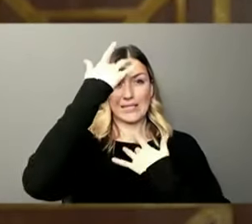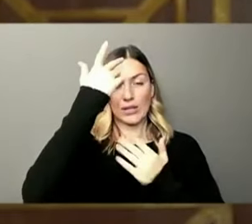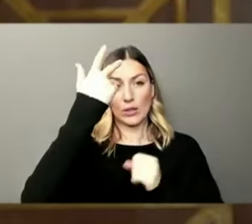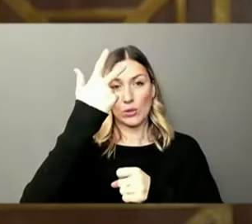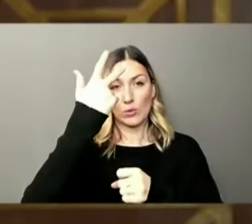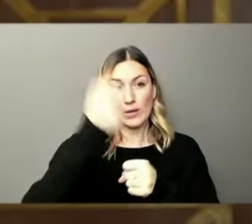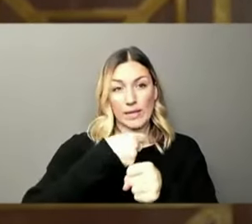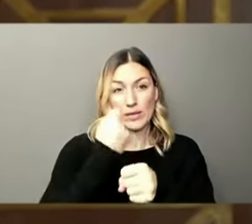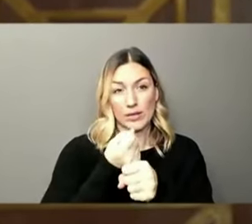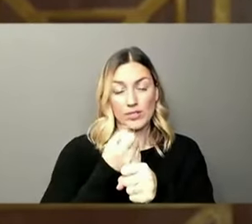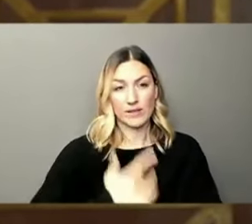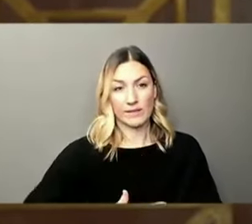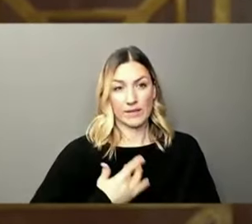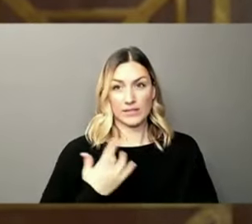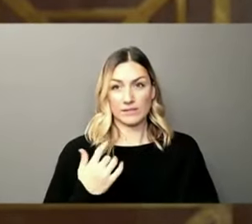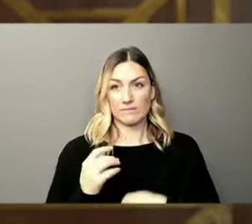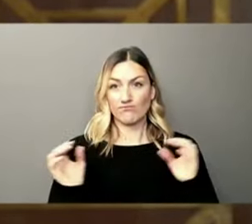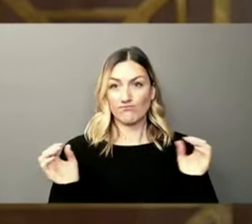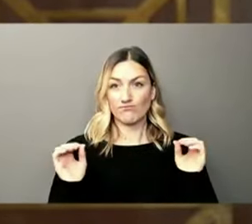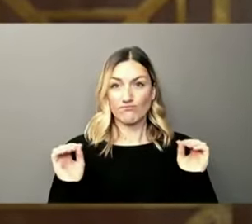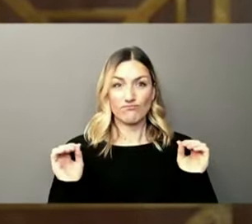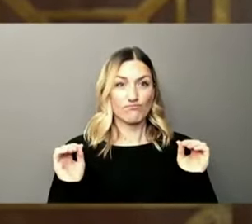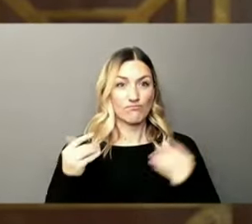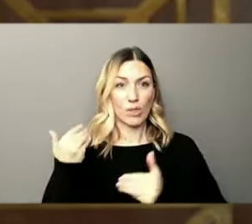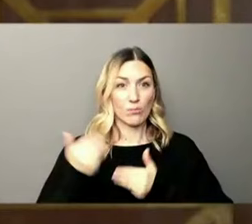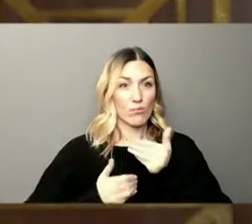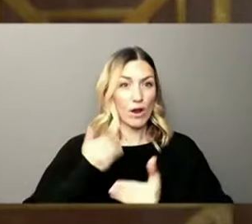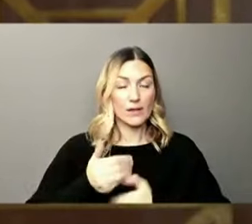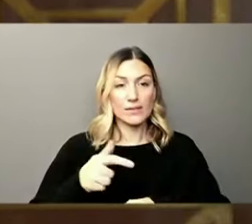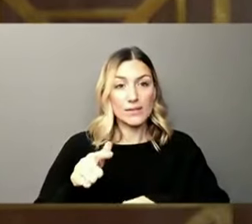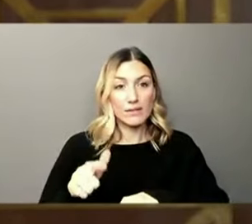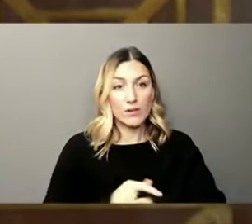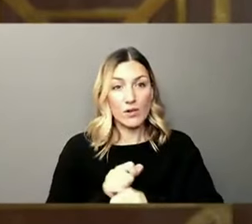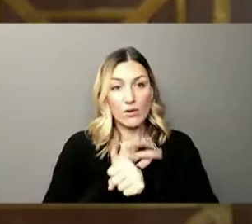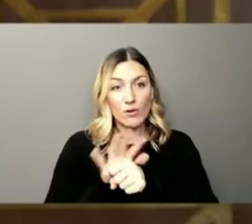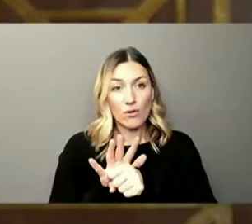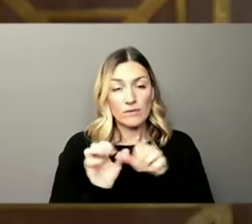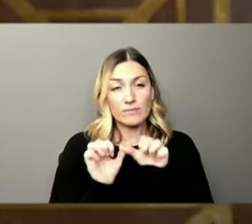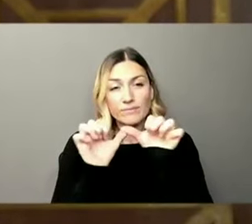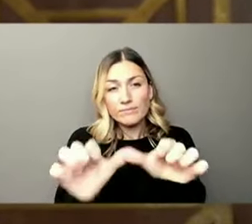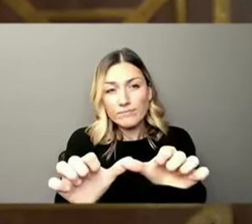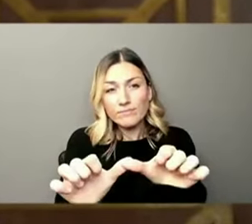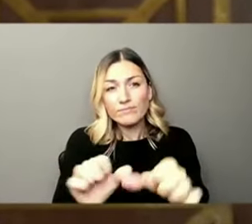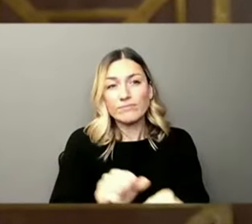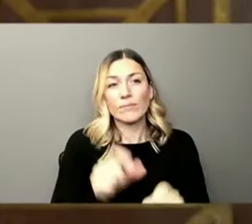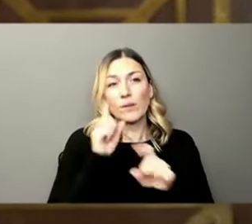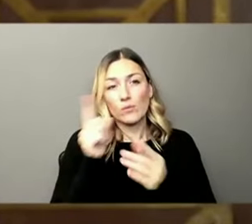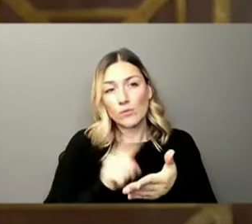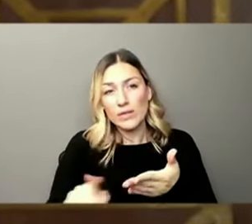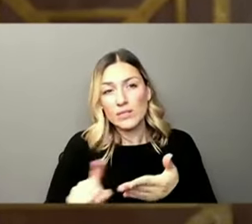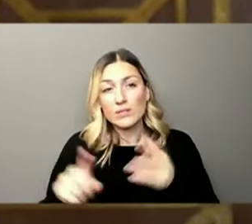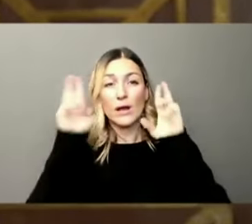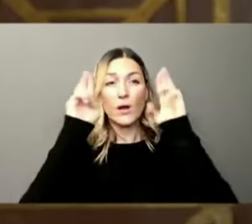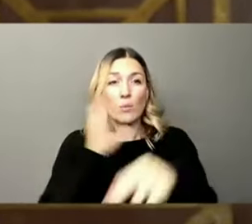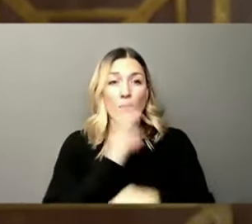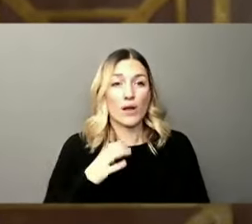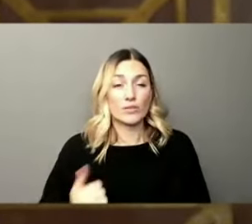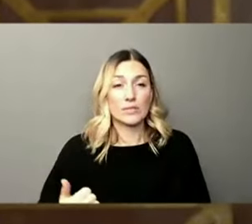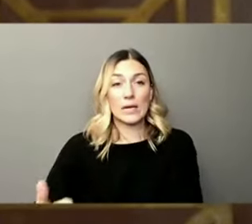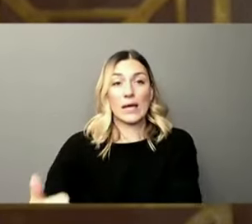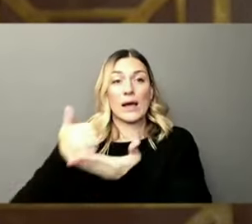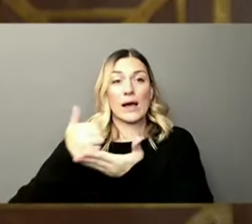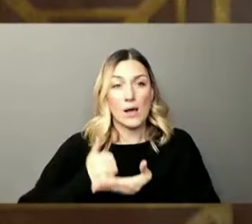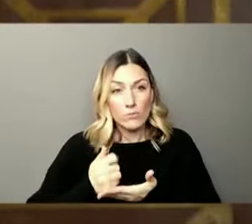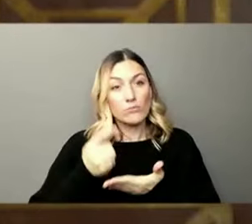like there hasn't been much progress in long COVID research. I hope that Congress can help with that to move the research